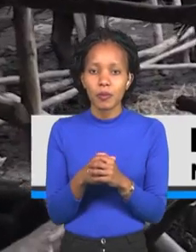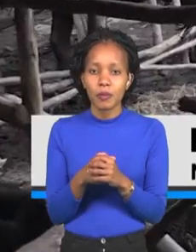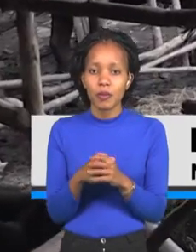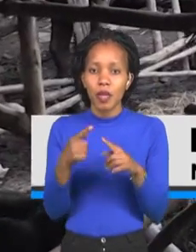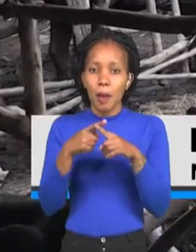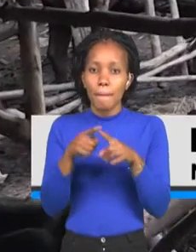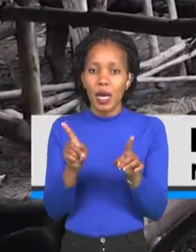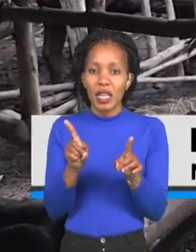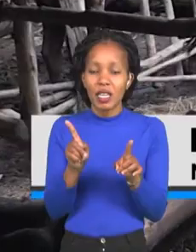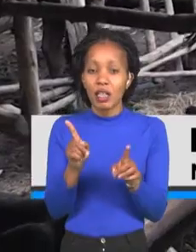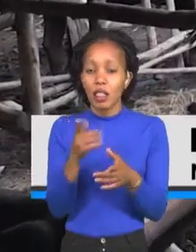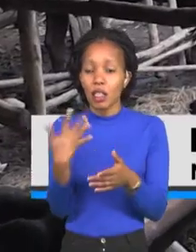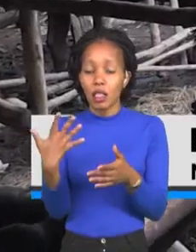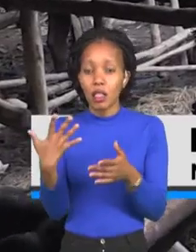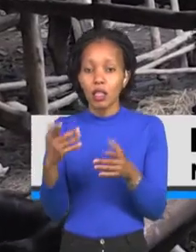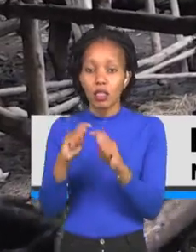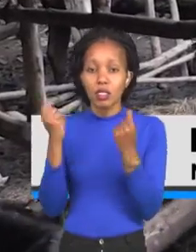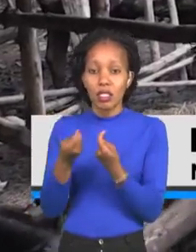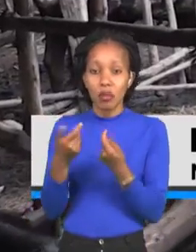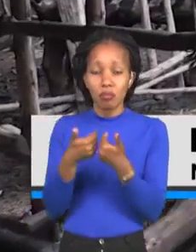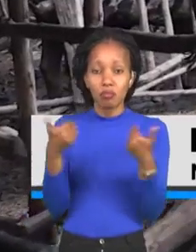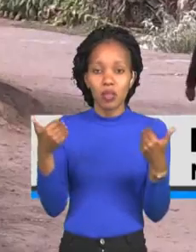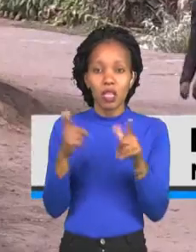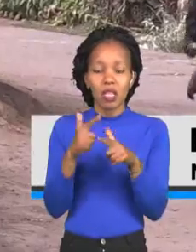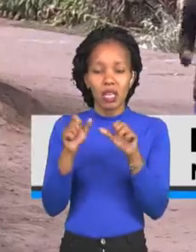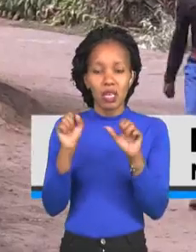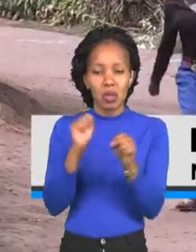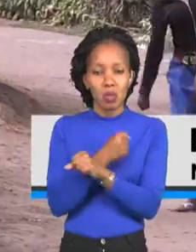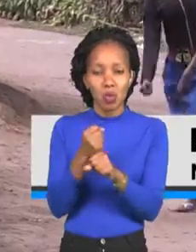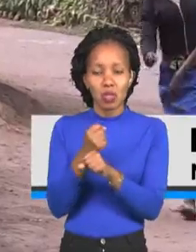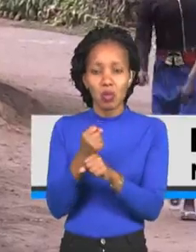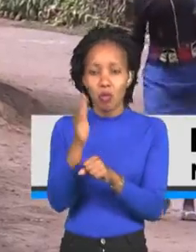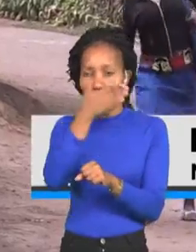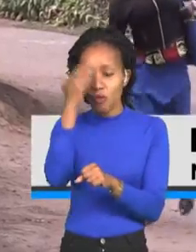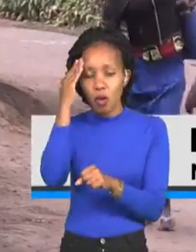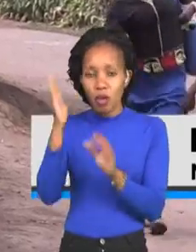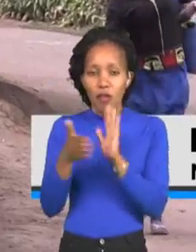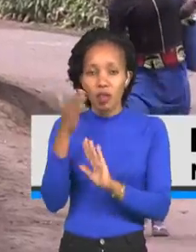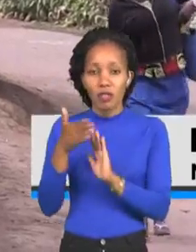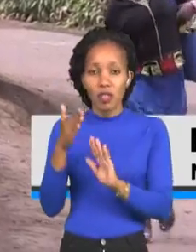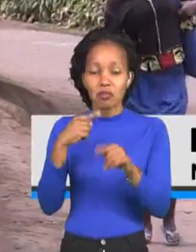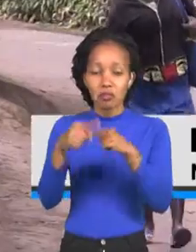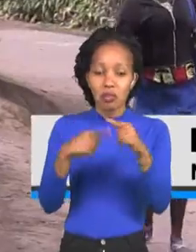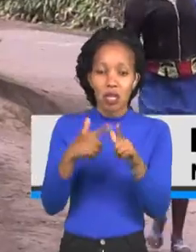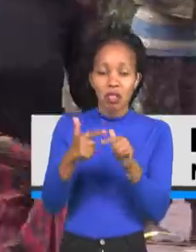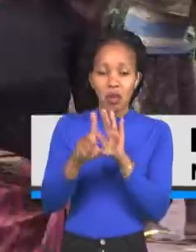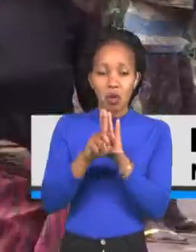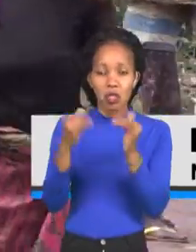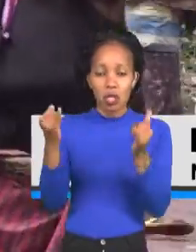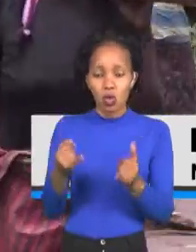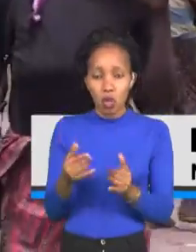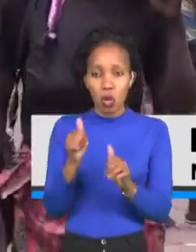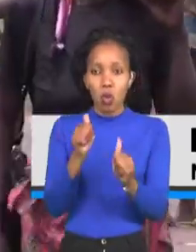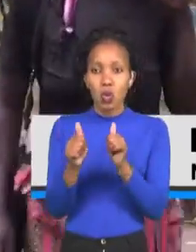But the deeply ingrained lines of ethnic division can take a long time to fade. In an attempt to speed up progress, laws have been introduced that prohibit